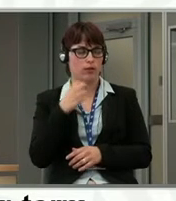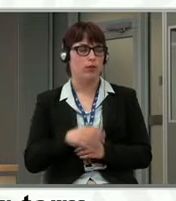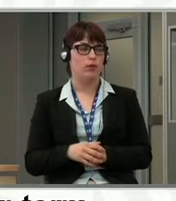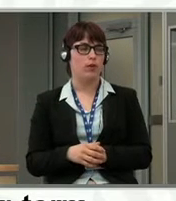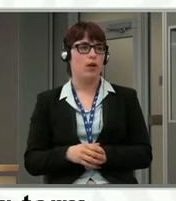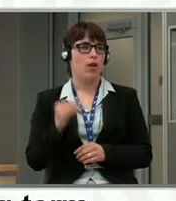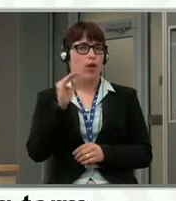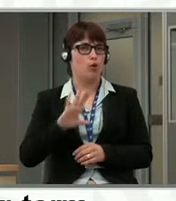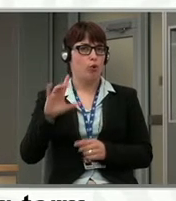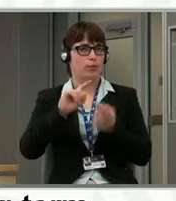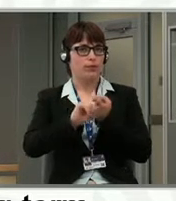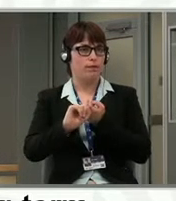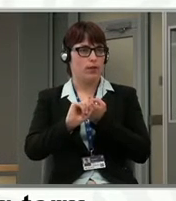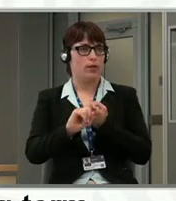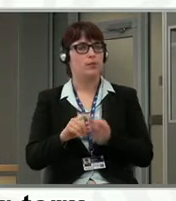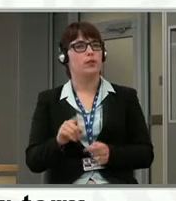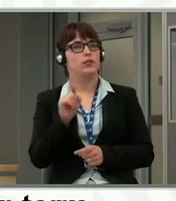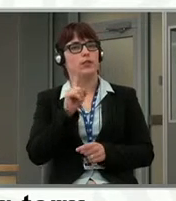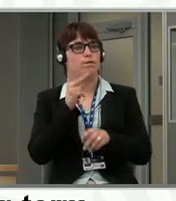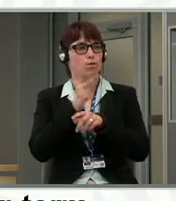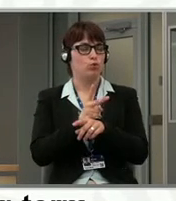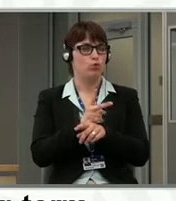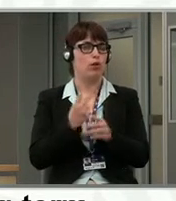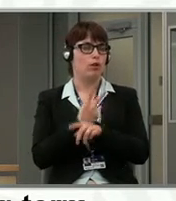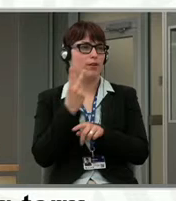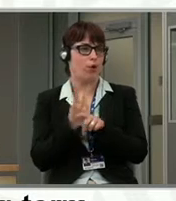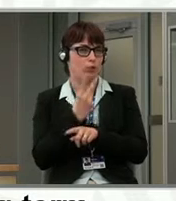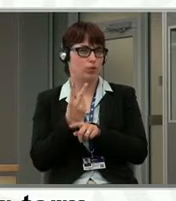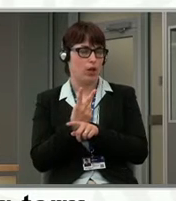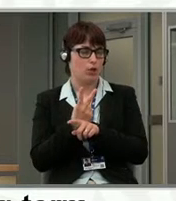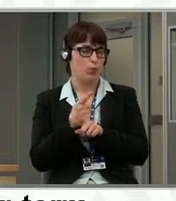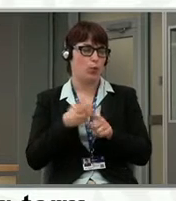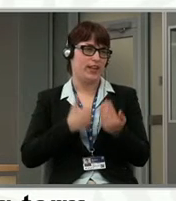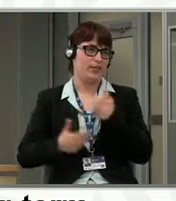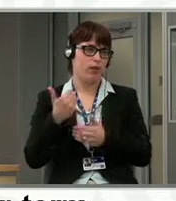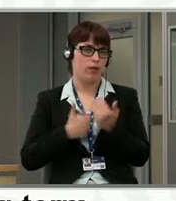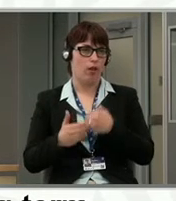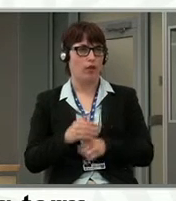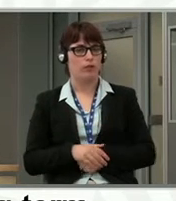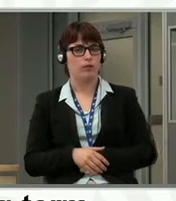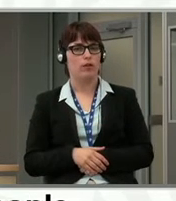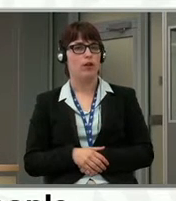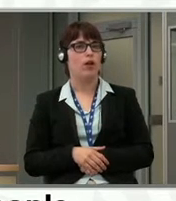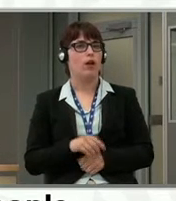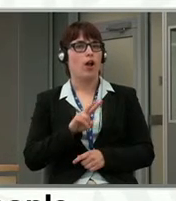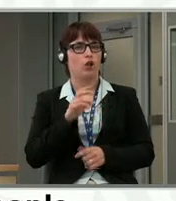age group from 15 to 64 have a functional